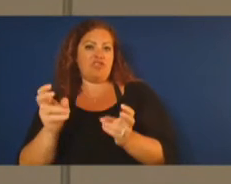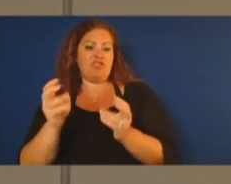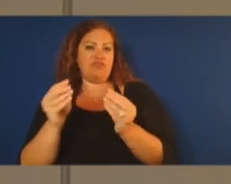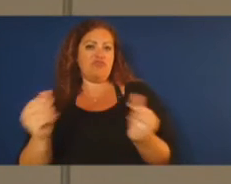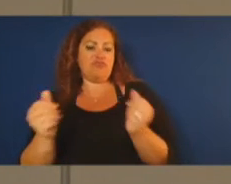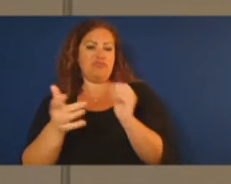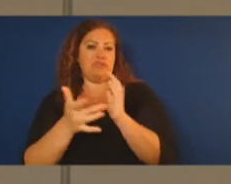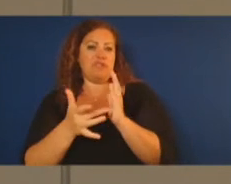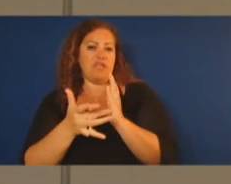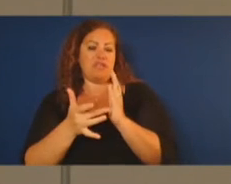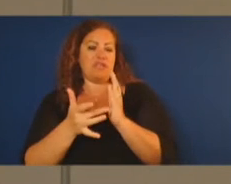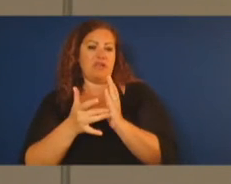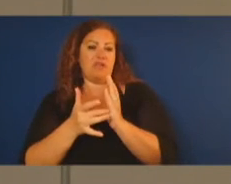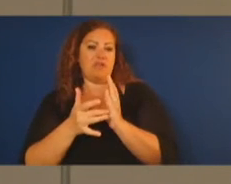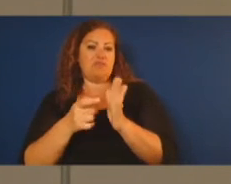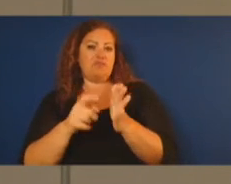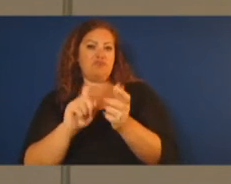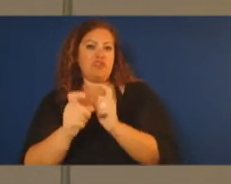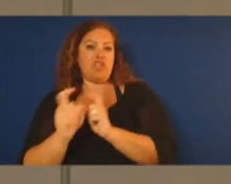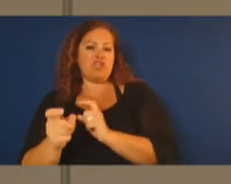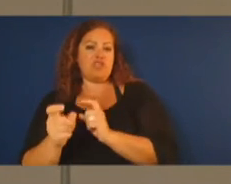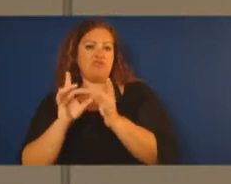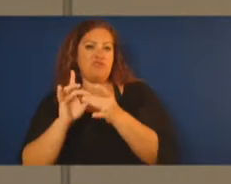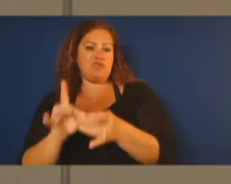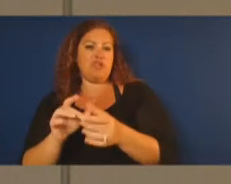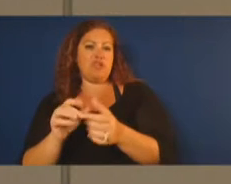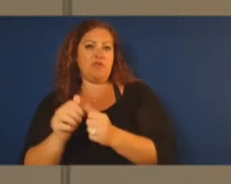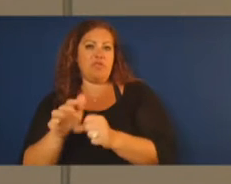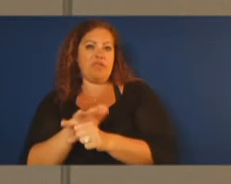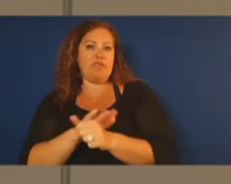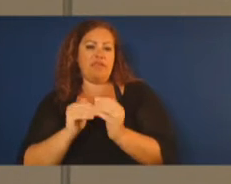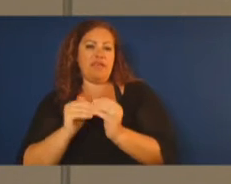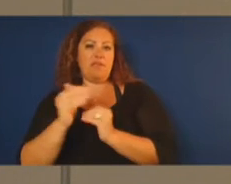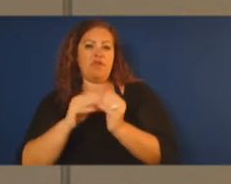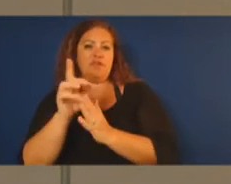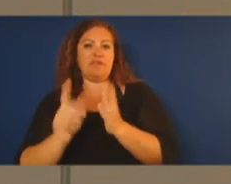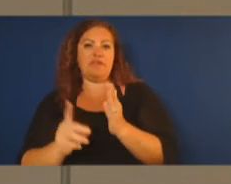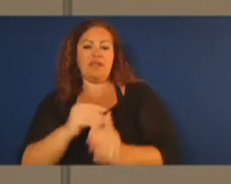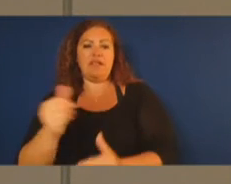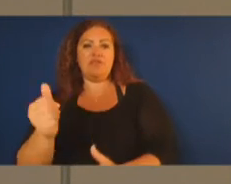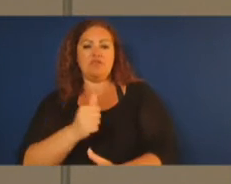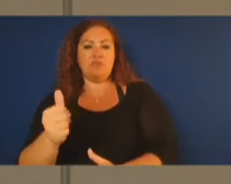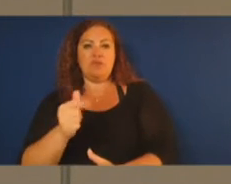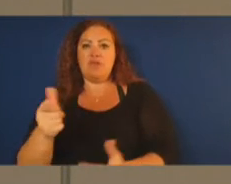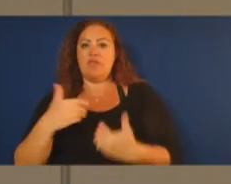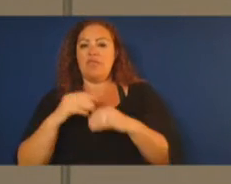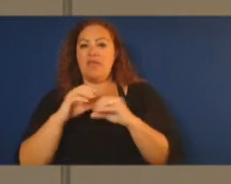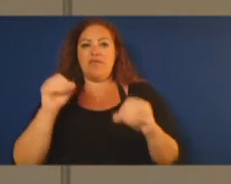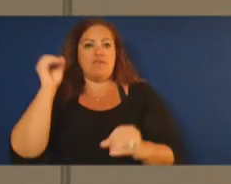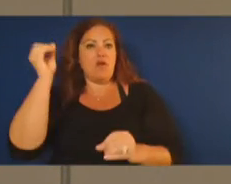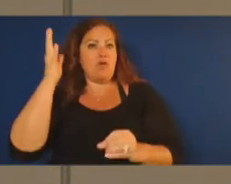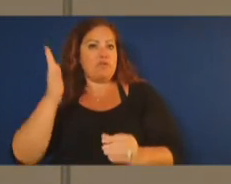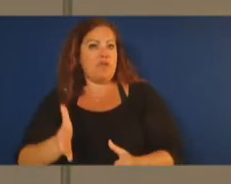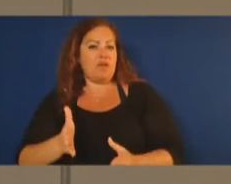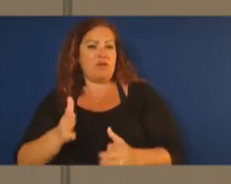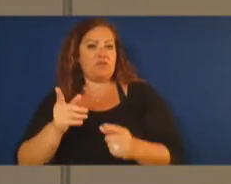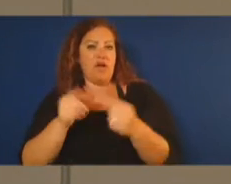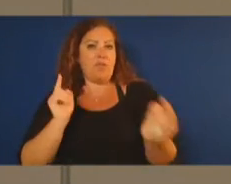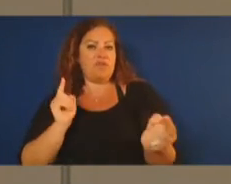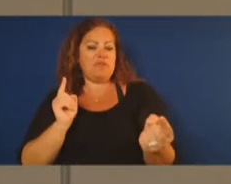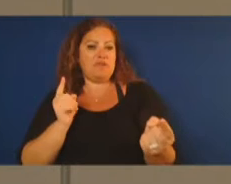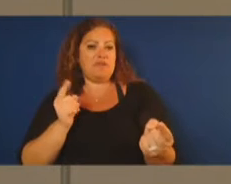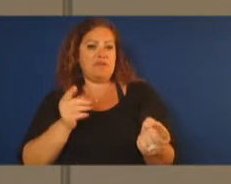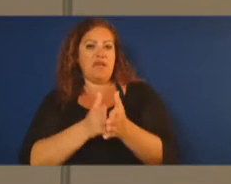rision uh revisions related to site and building design and transportation there are no speakers um in opposition so after staff's